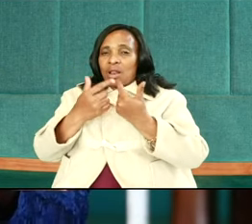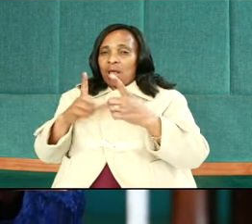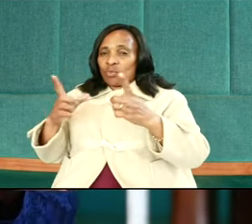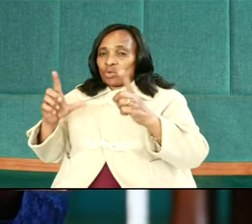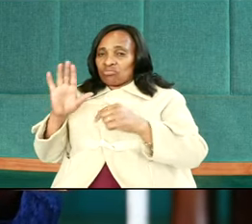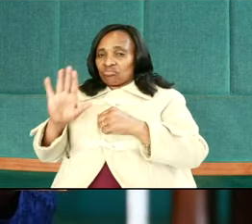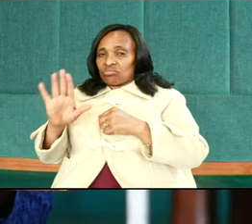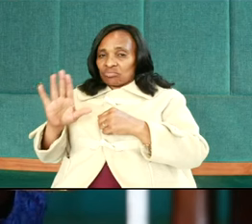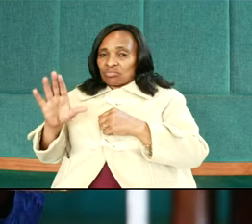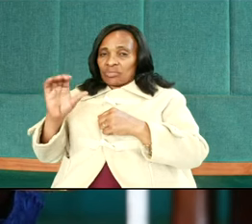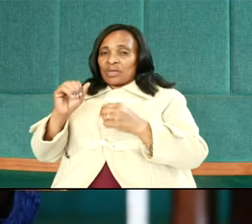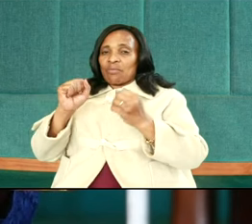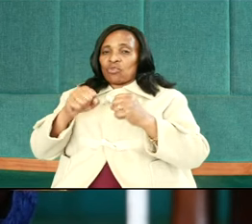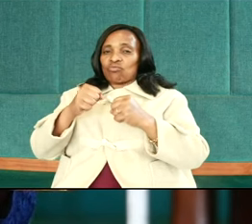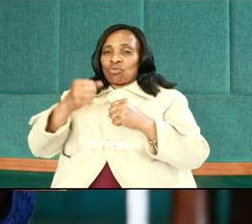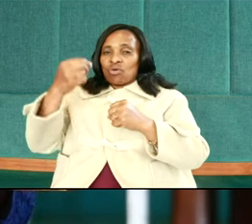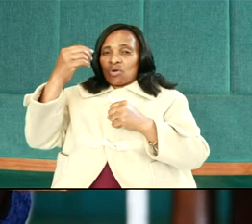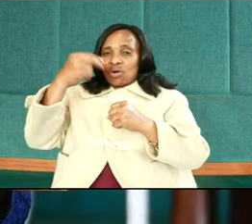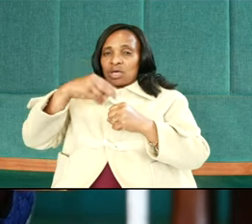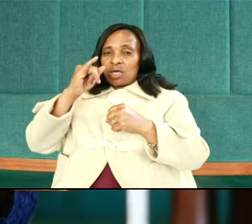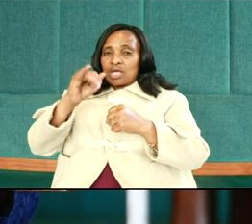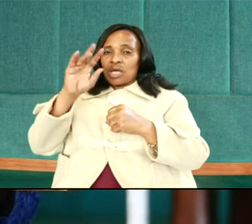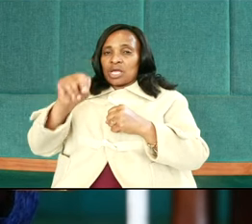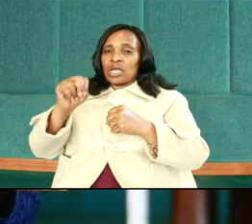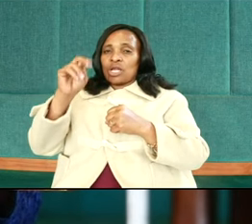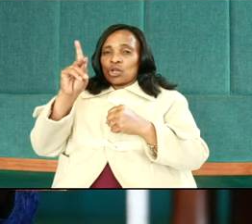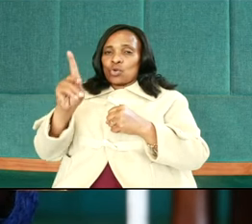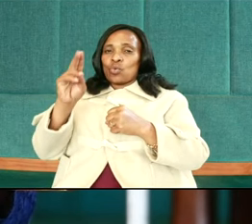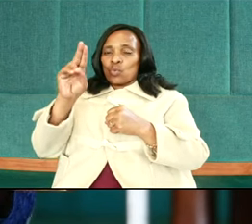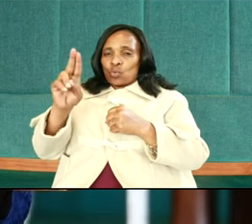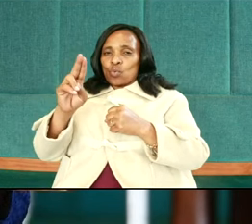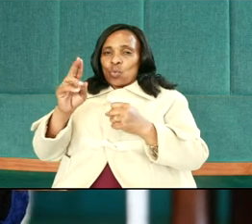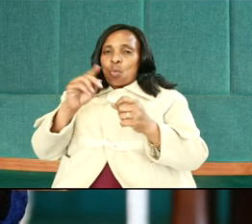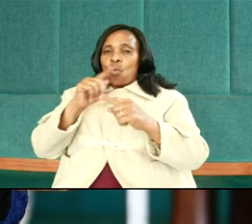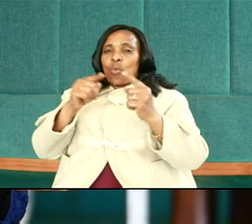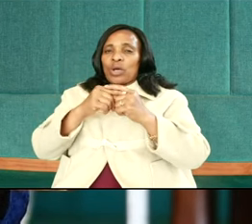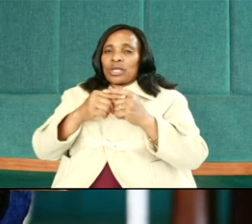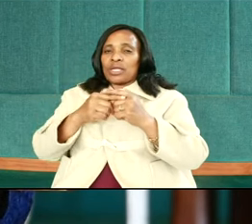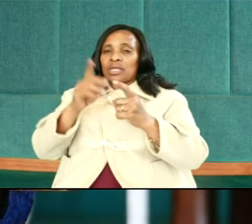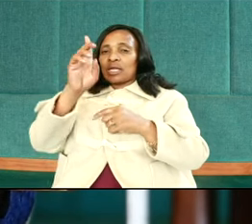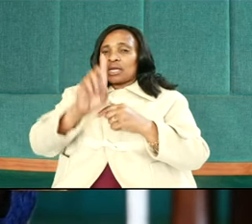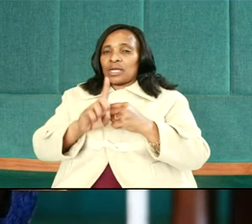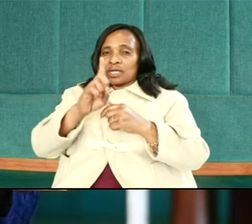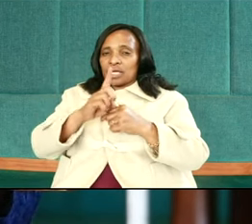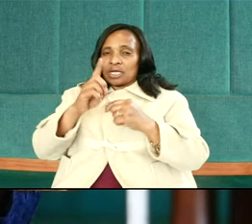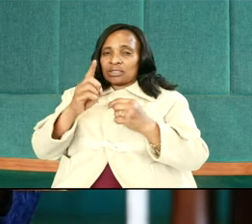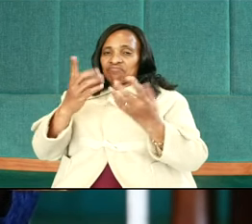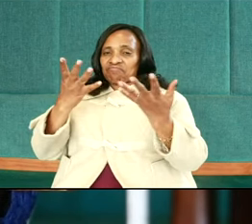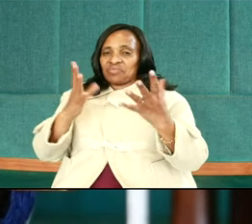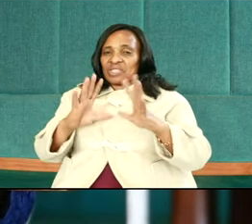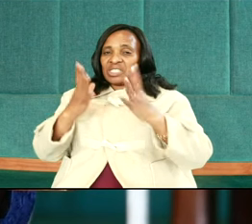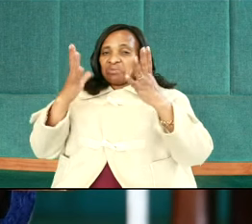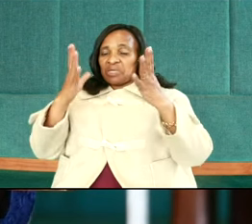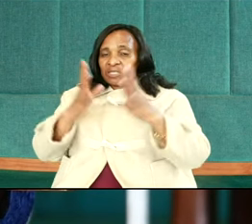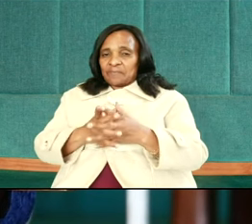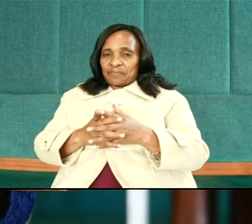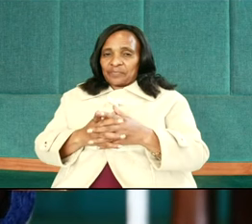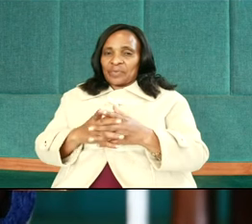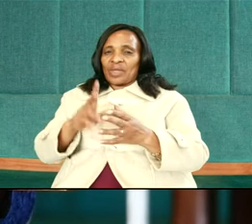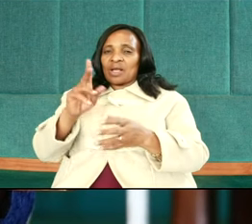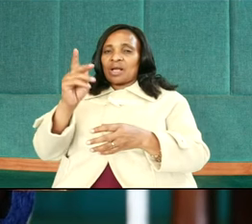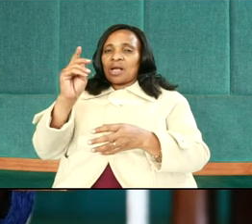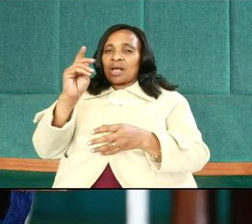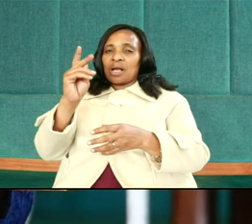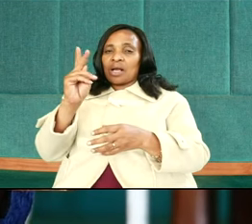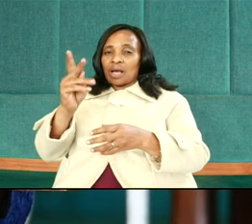only spoken by Hindu priests when they recite chants for religious rituals. Kashish comes